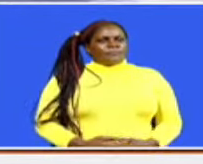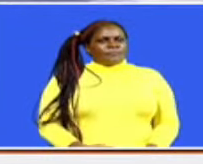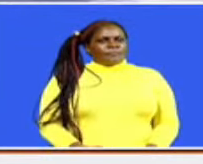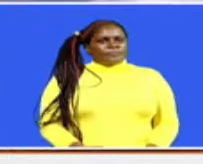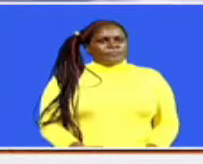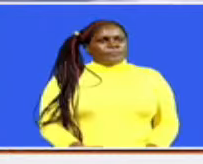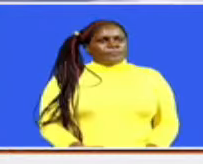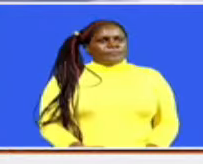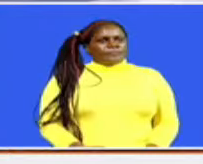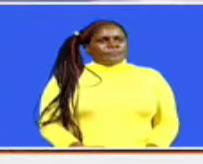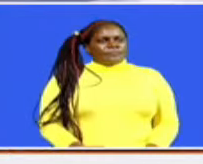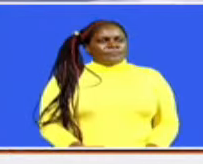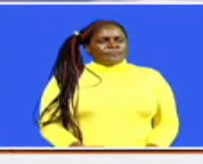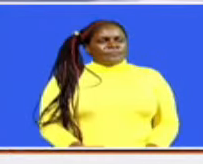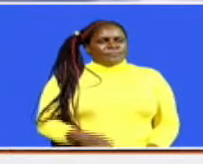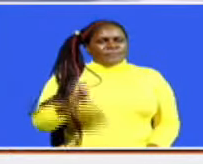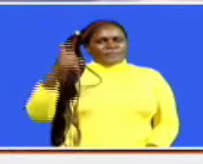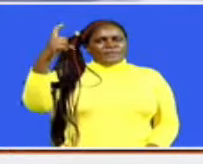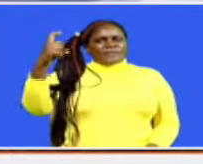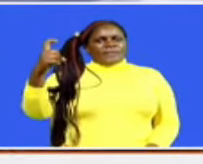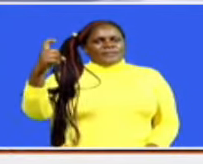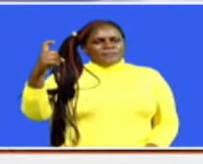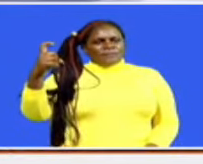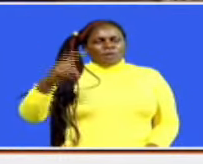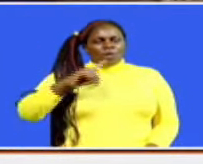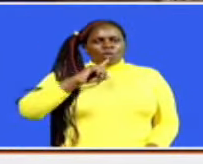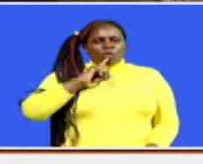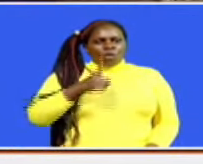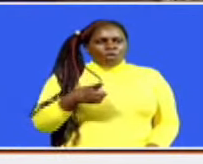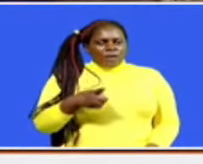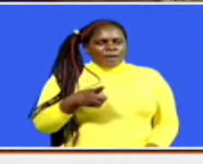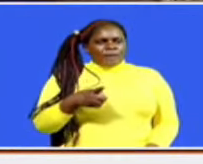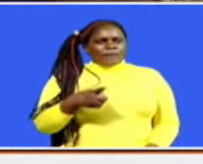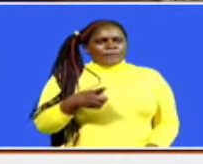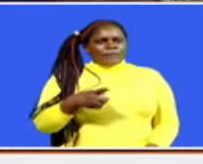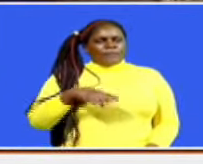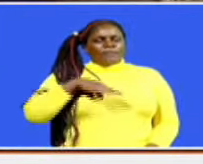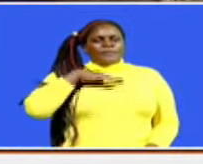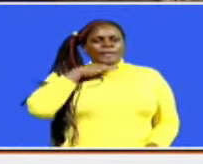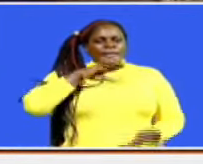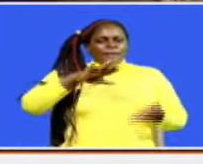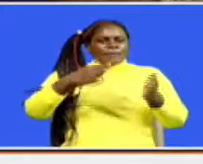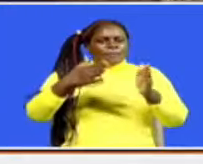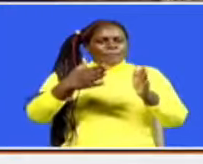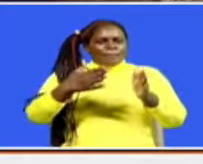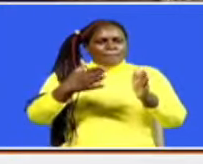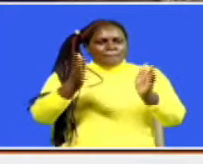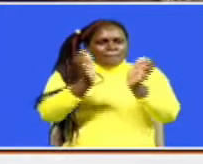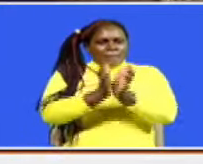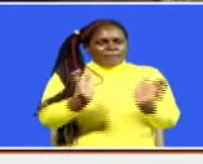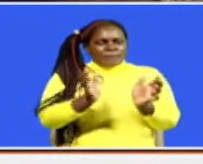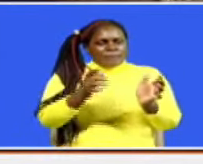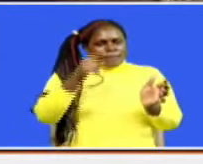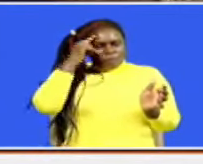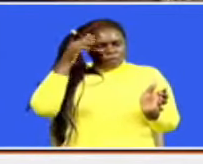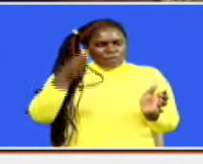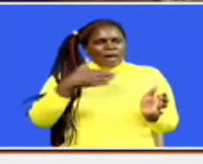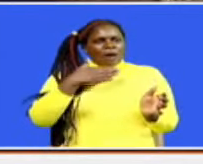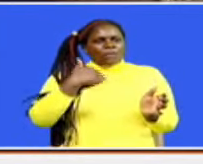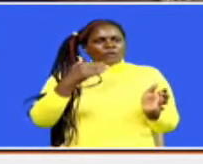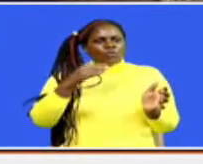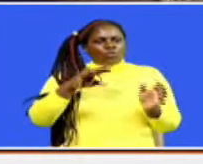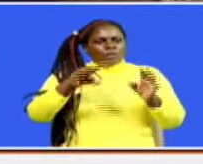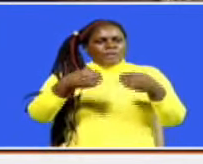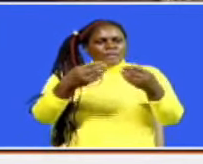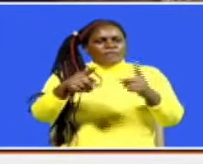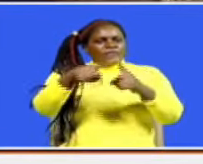by the president, the executive, to then make orders of execution of death penalties. And for that reason, then I don't want to give a death